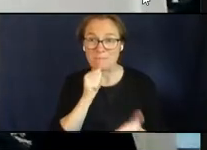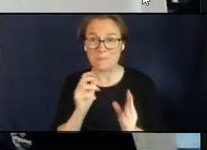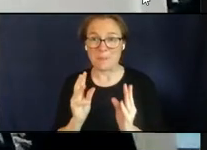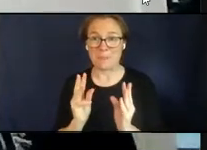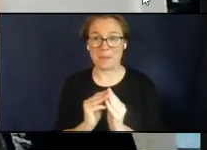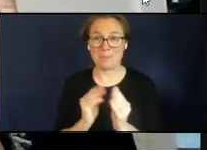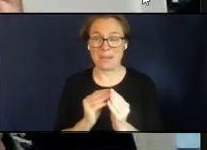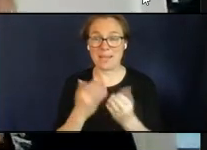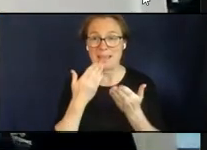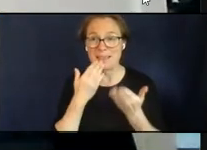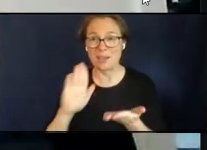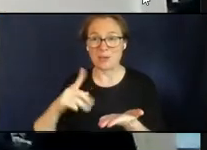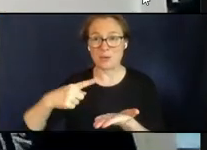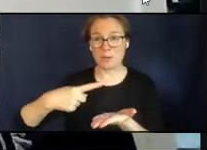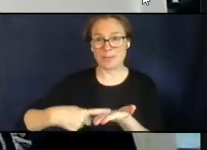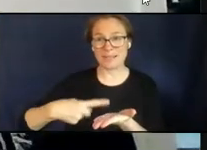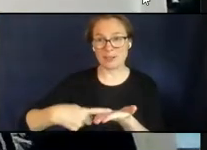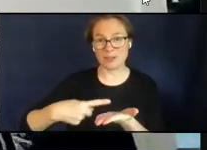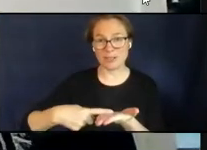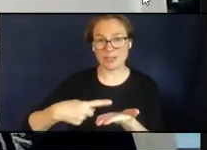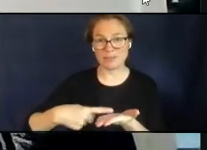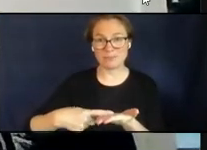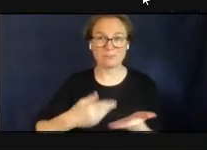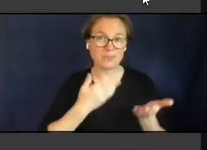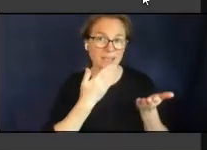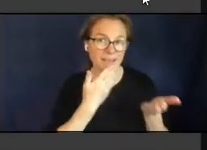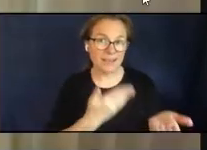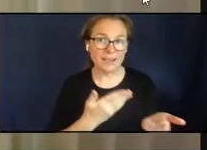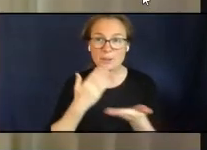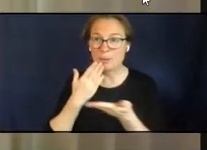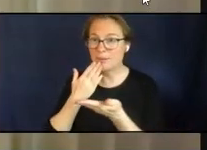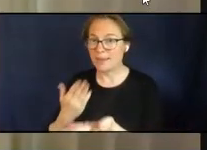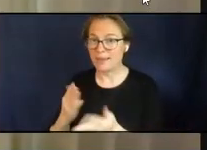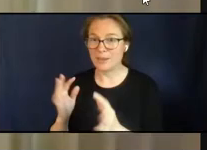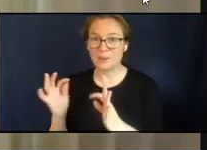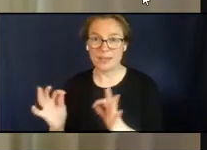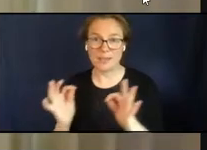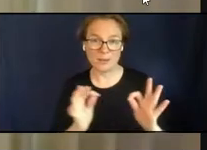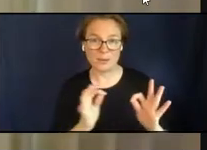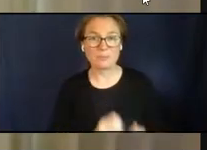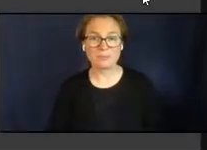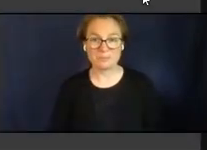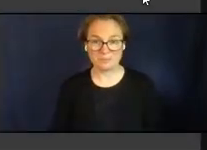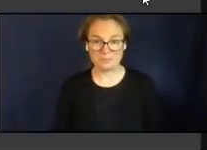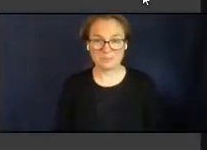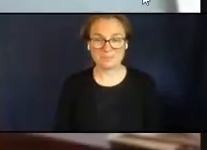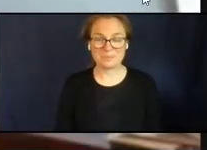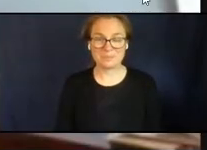discussion. Thank you. Thank you. Thank you. Thank you.